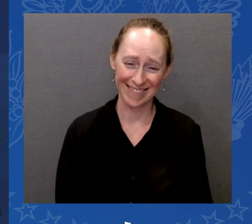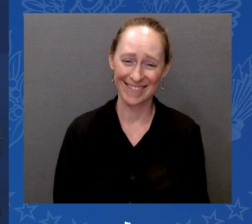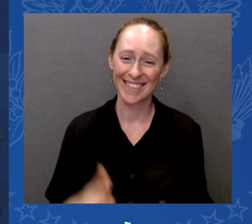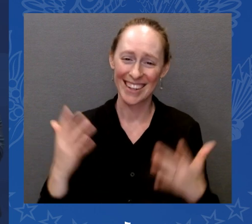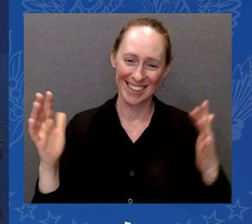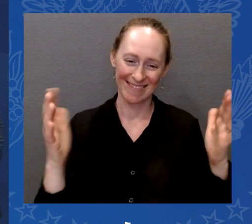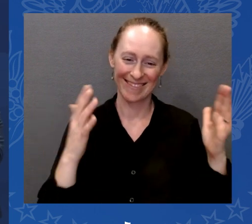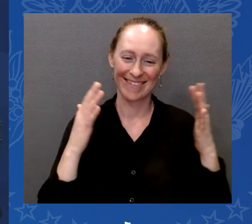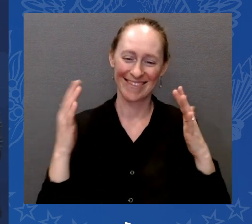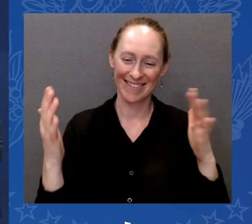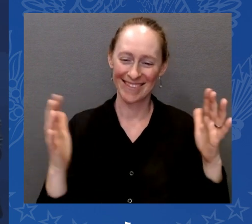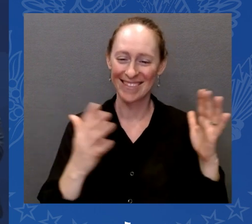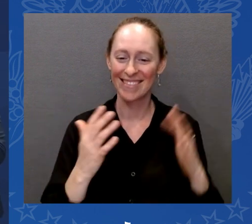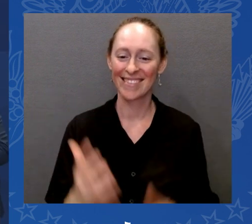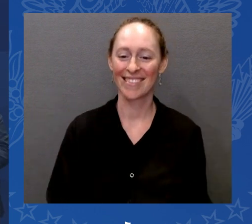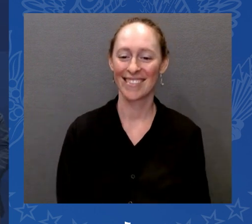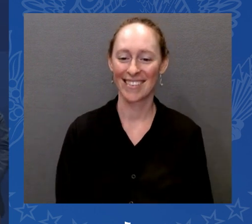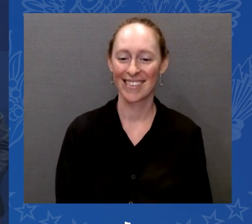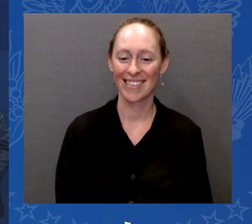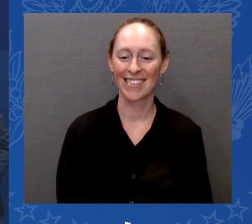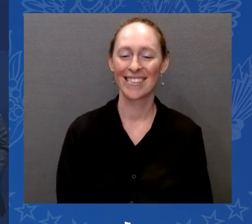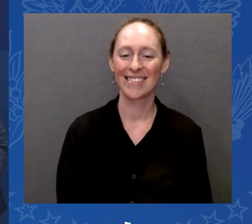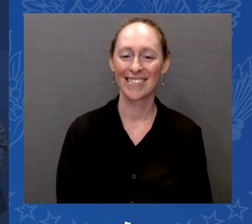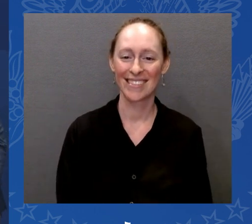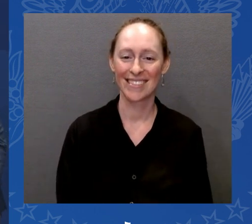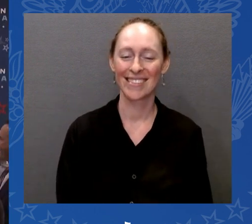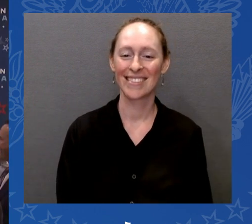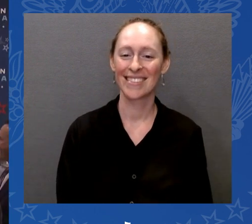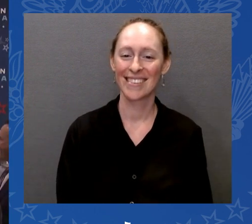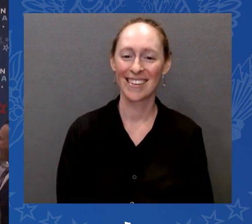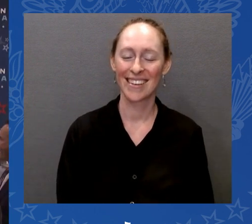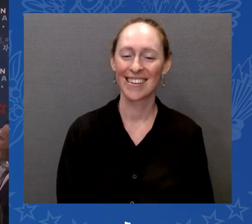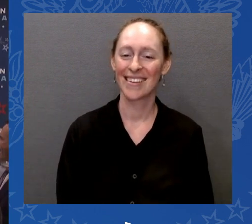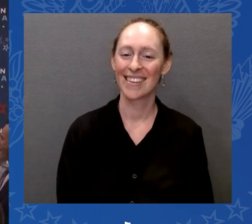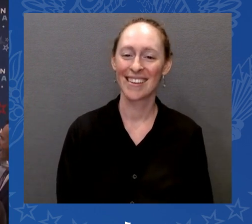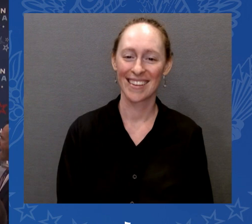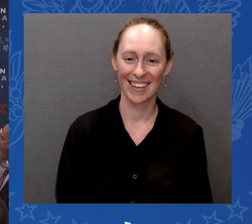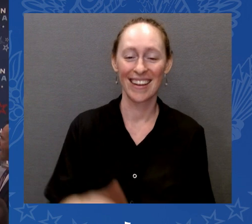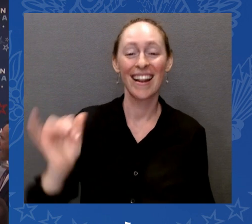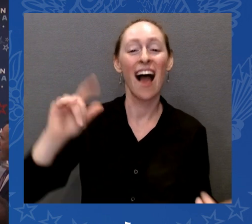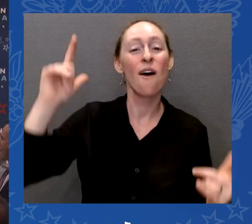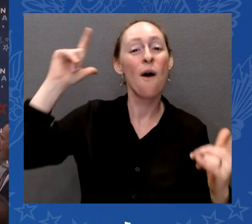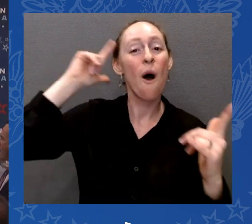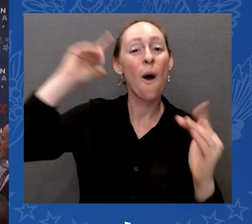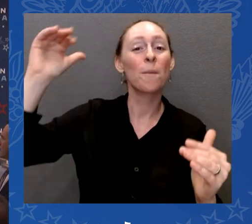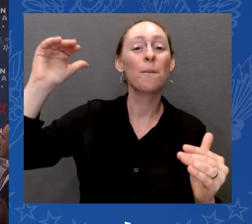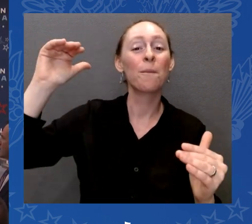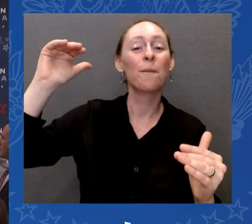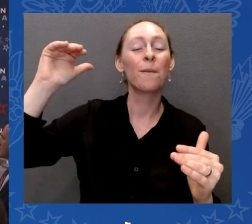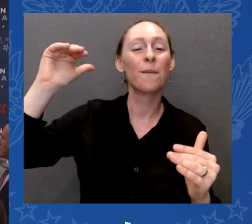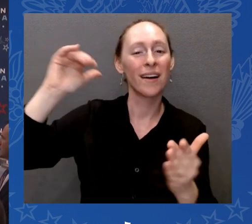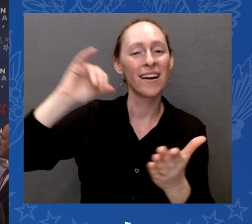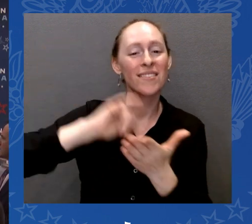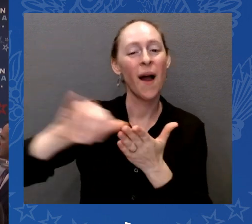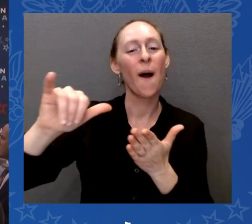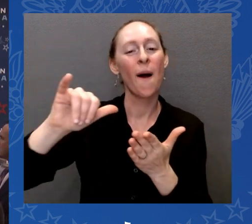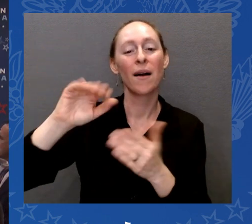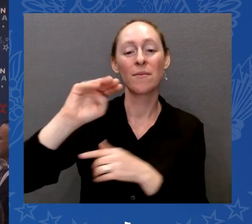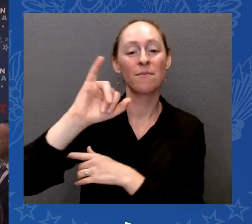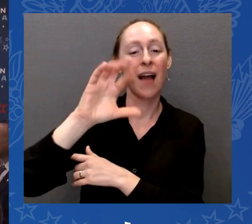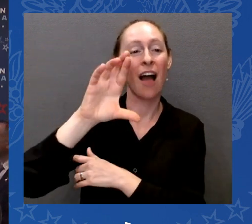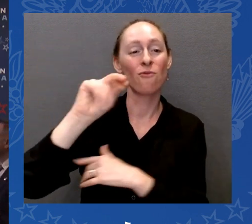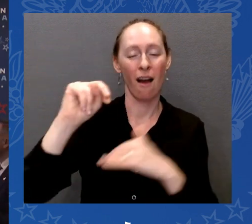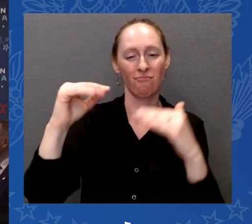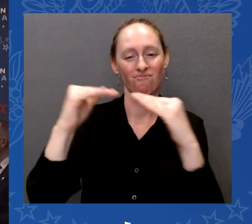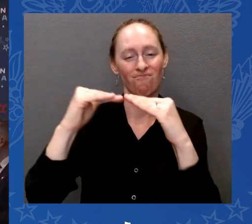How do you spell hope in New York? It's M-I-C-R-O-N. That's how you spell hope, M-I-C-R-O-N. We are grateful